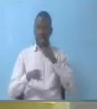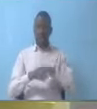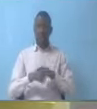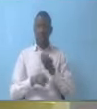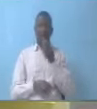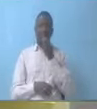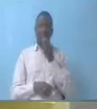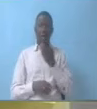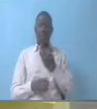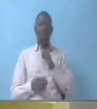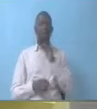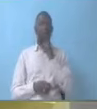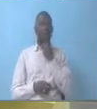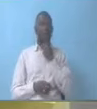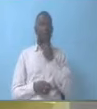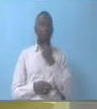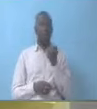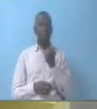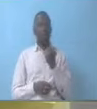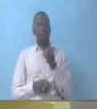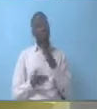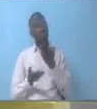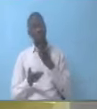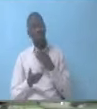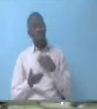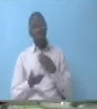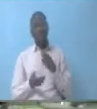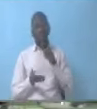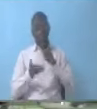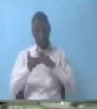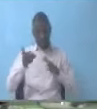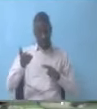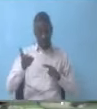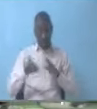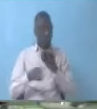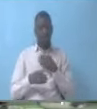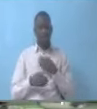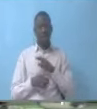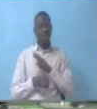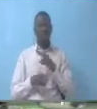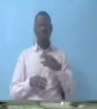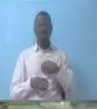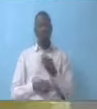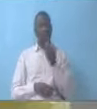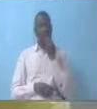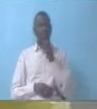Because if I read it, I may not have my lunch. At